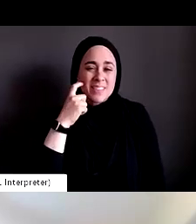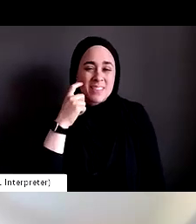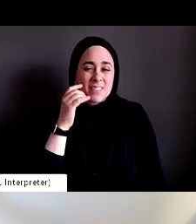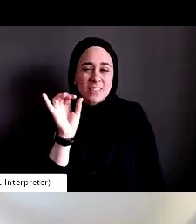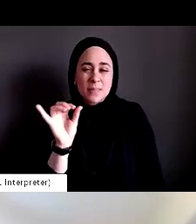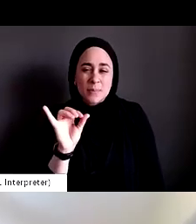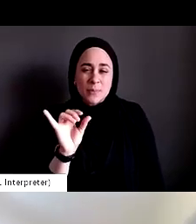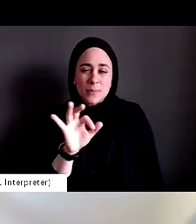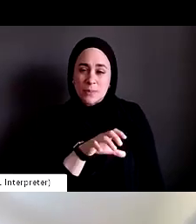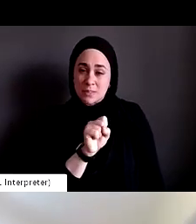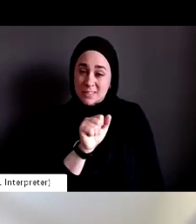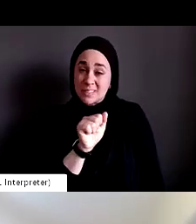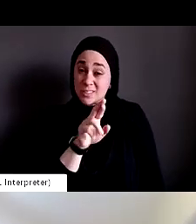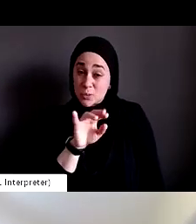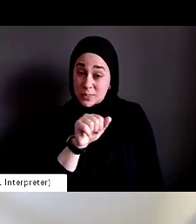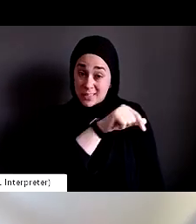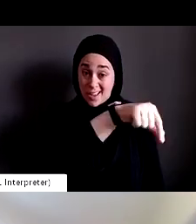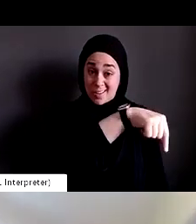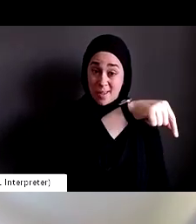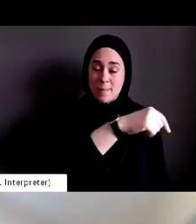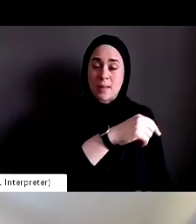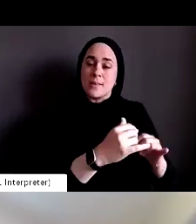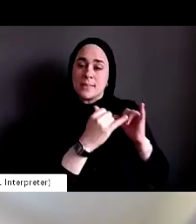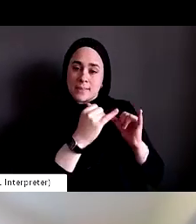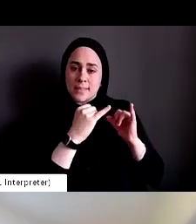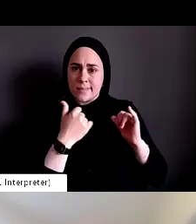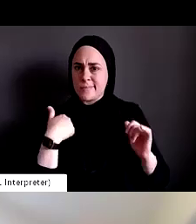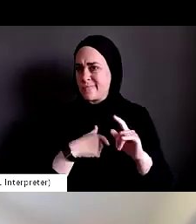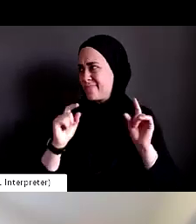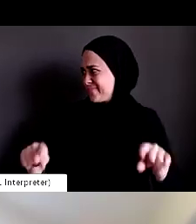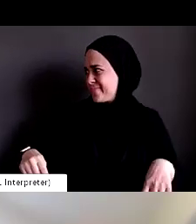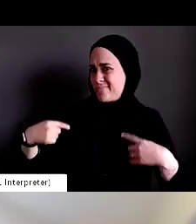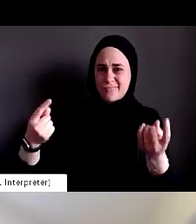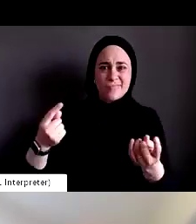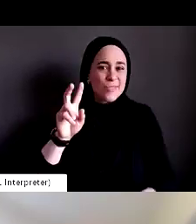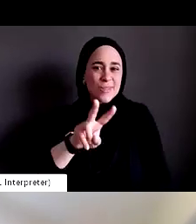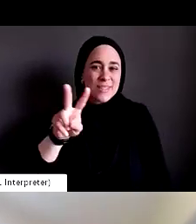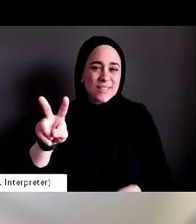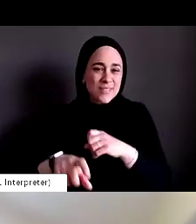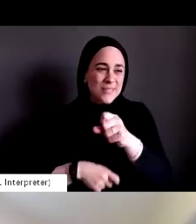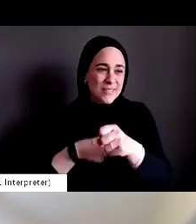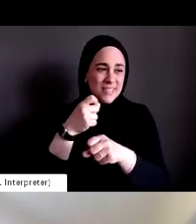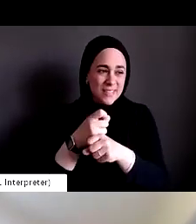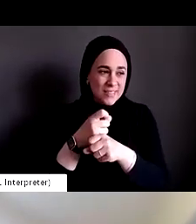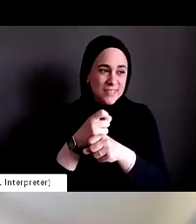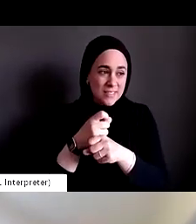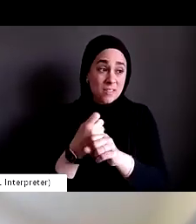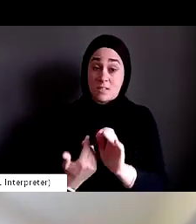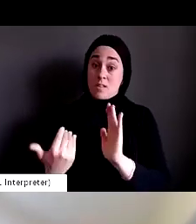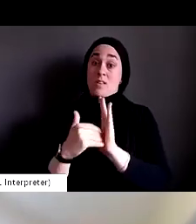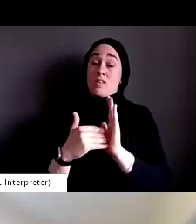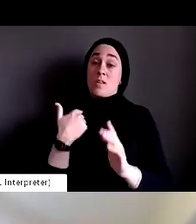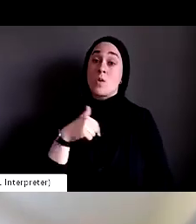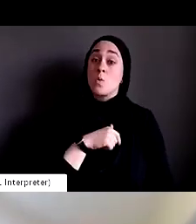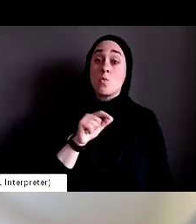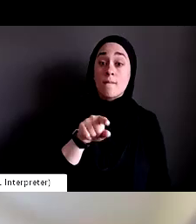Sarita in Quebec, we have been at this for 22 years. And again, we were actually the first province across